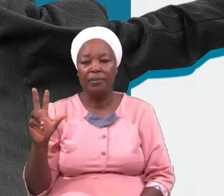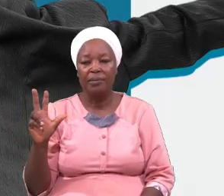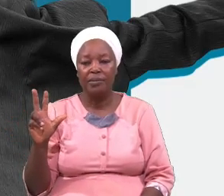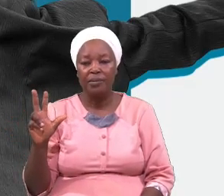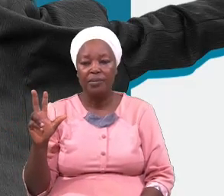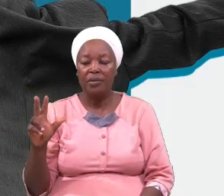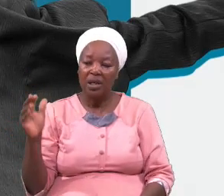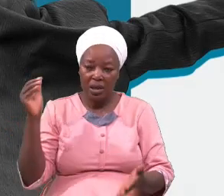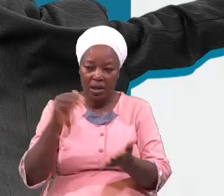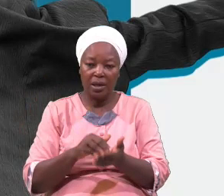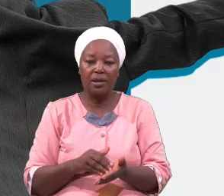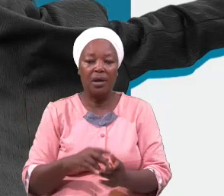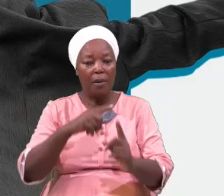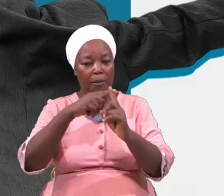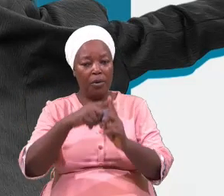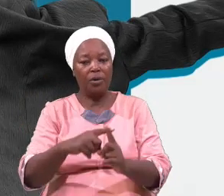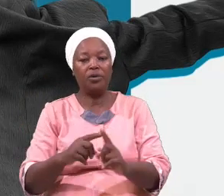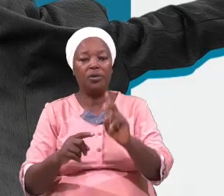+234 444 9263. I take it again,